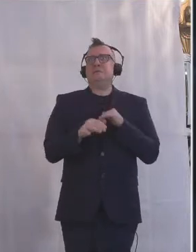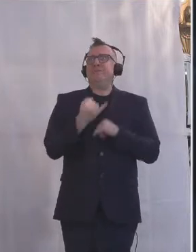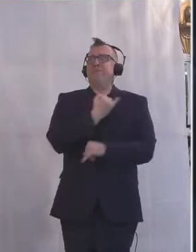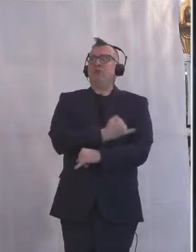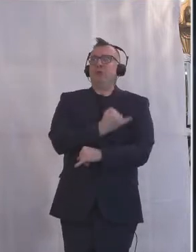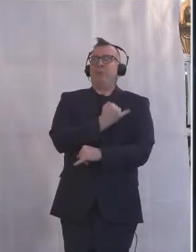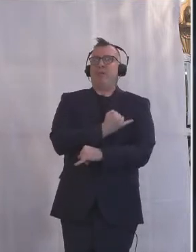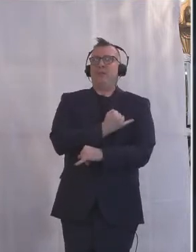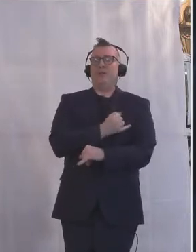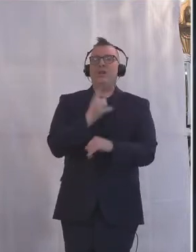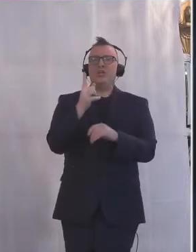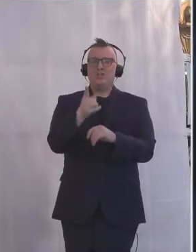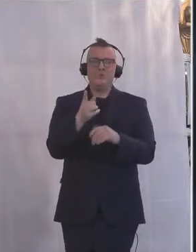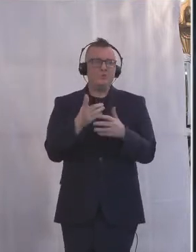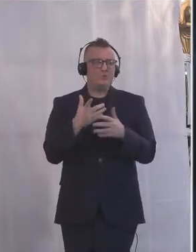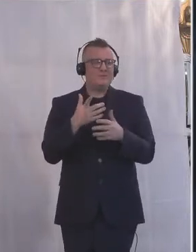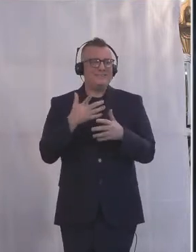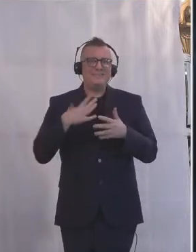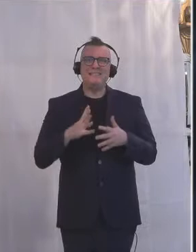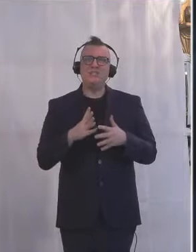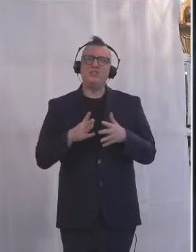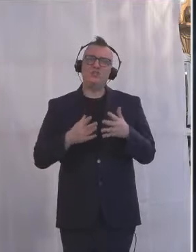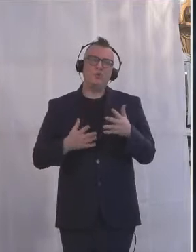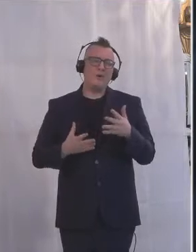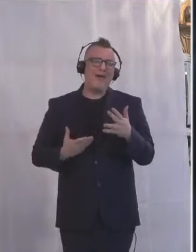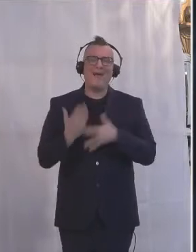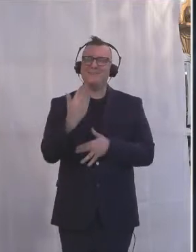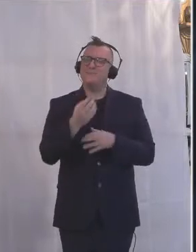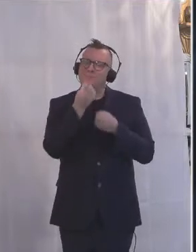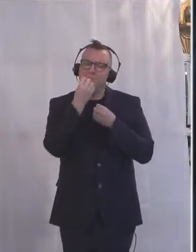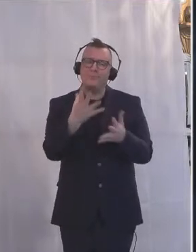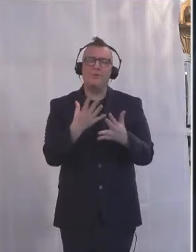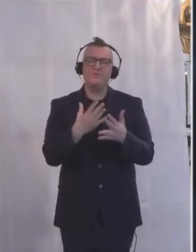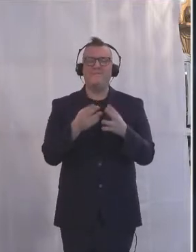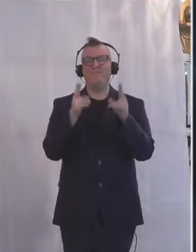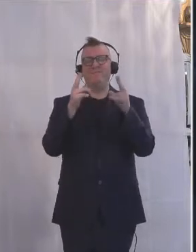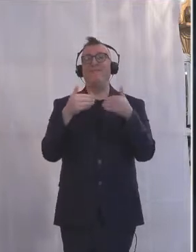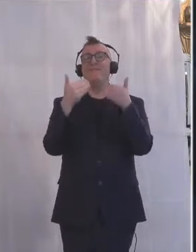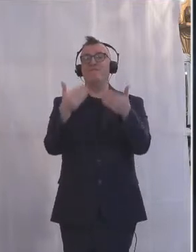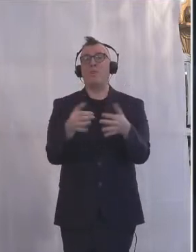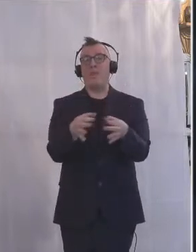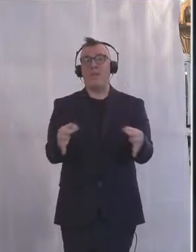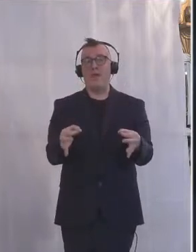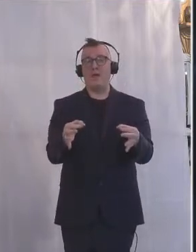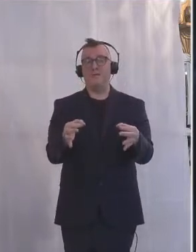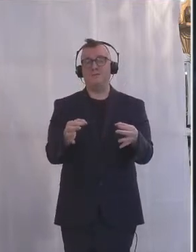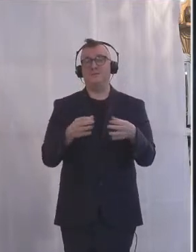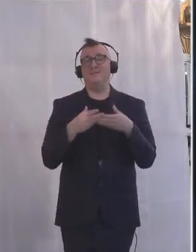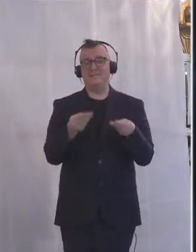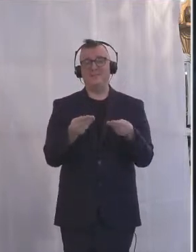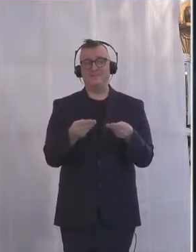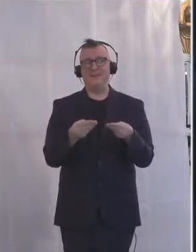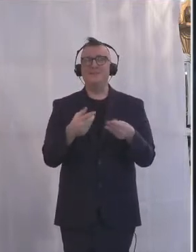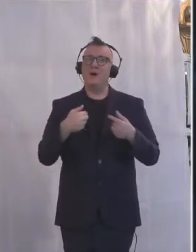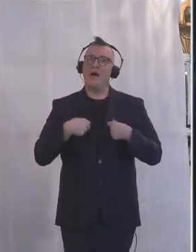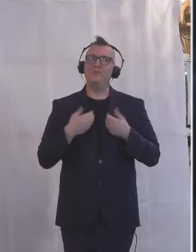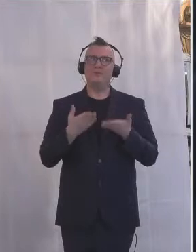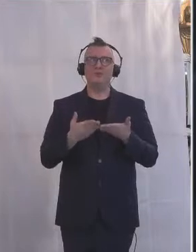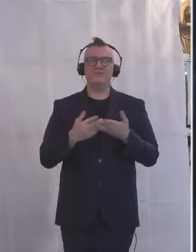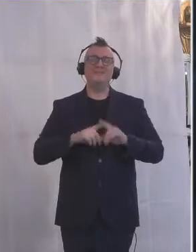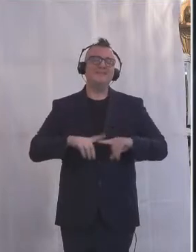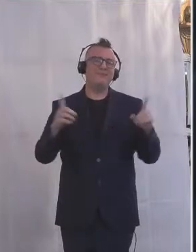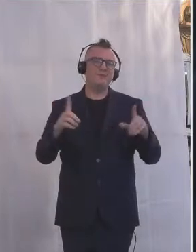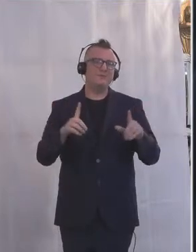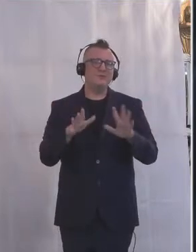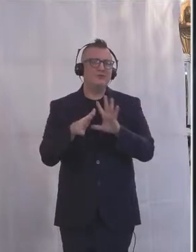really excellent frontline services. So our innovation's a bit different. It's not techie, and it's not kind